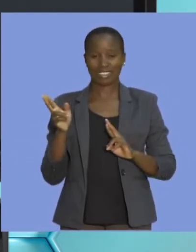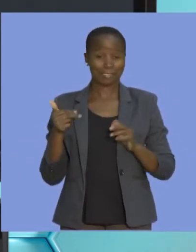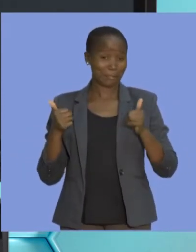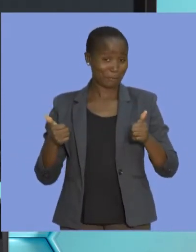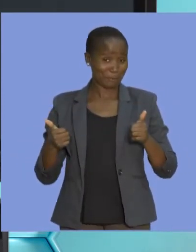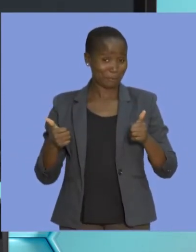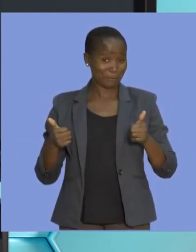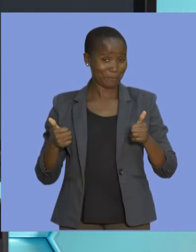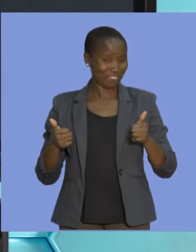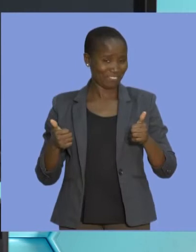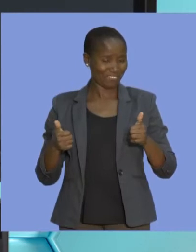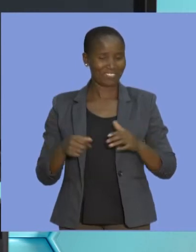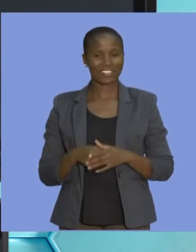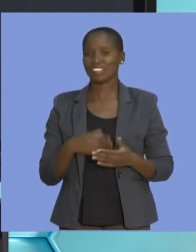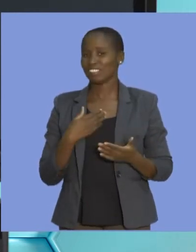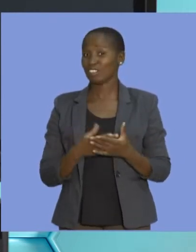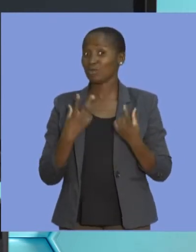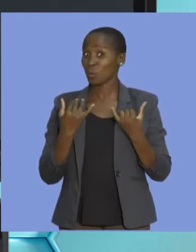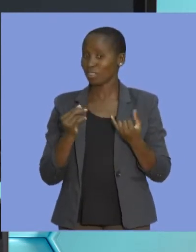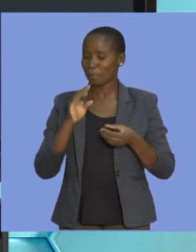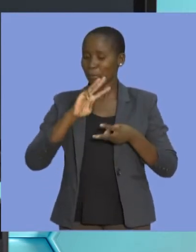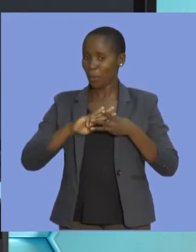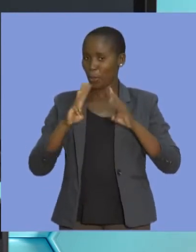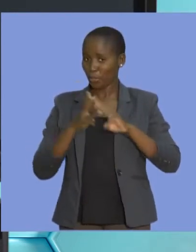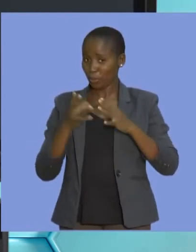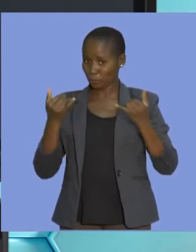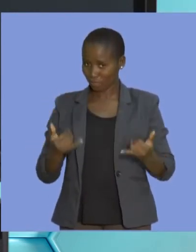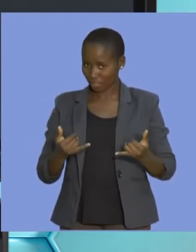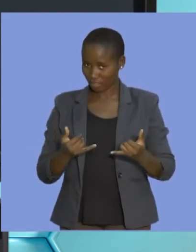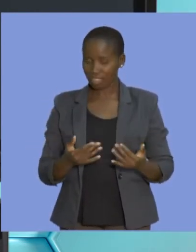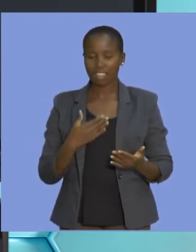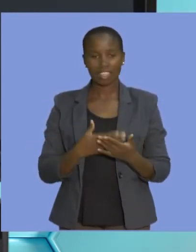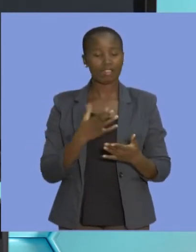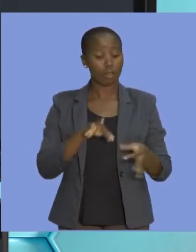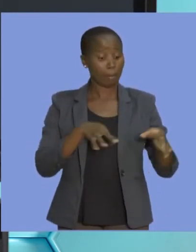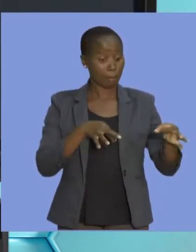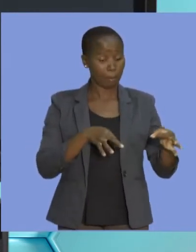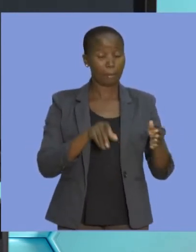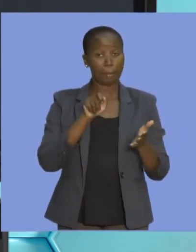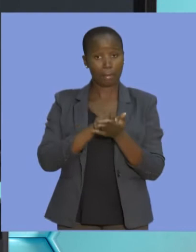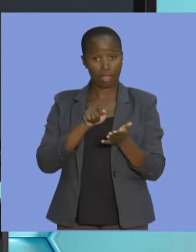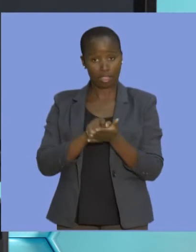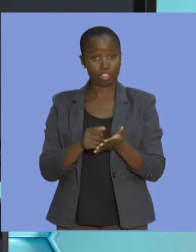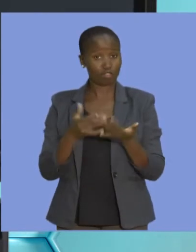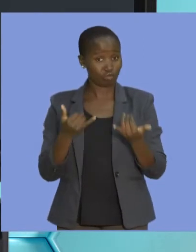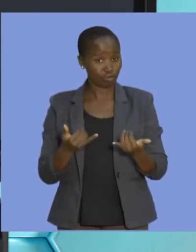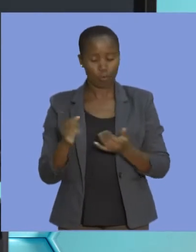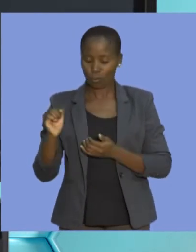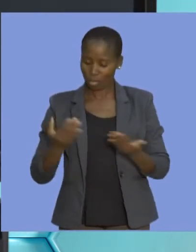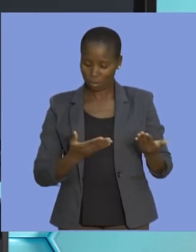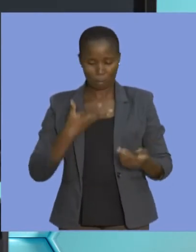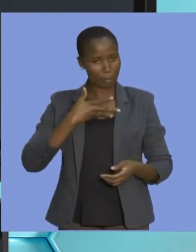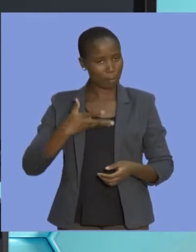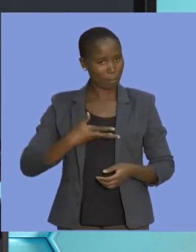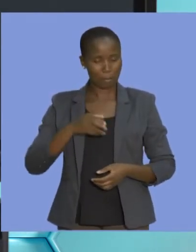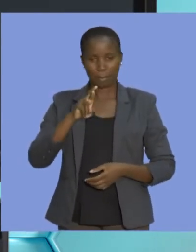you again, doing your mathematics, have pen and paper. So I'm welcoming you today. My name is Rakubu.